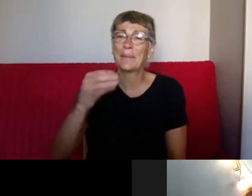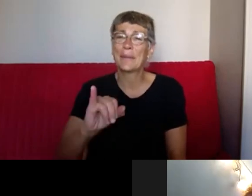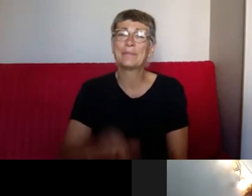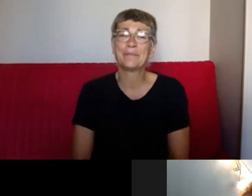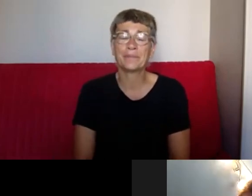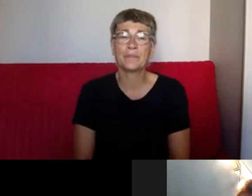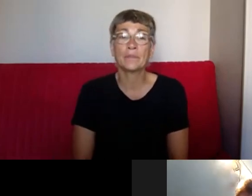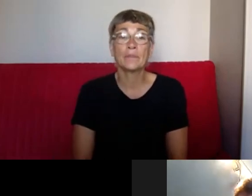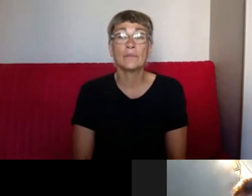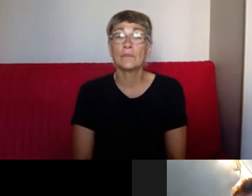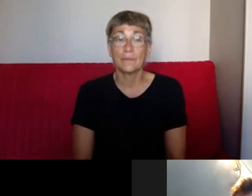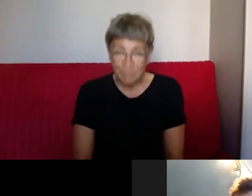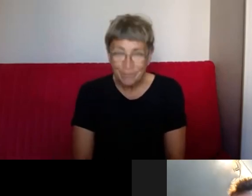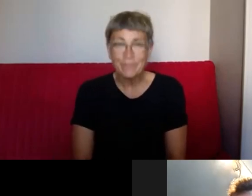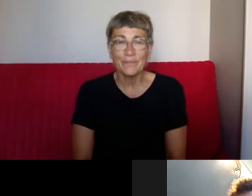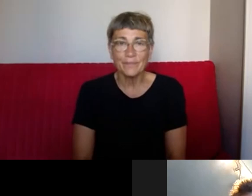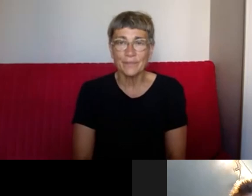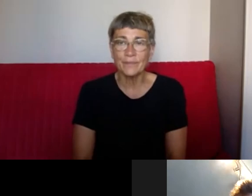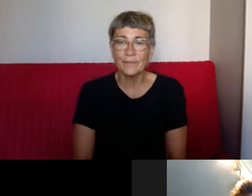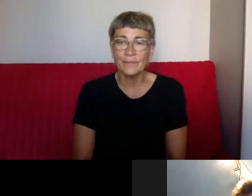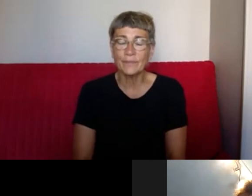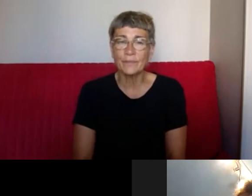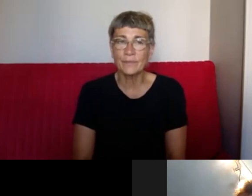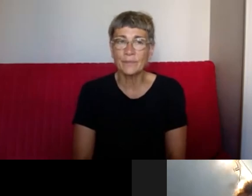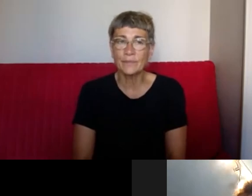La suite, Fabrizio. Merci.